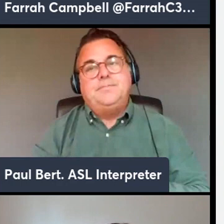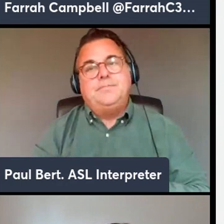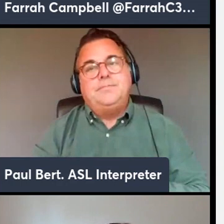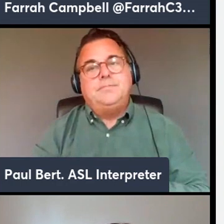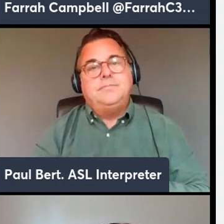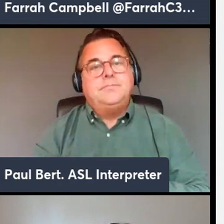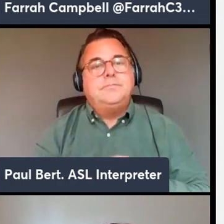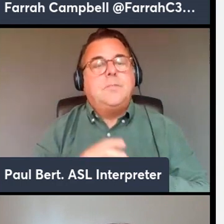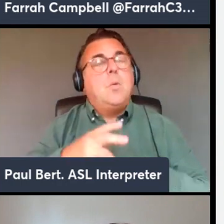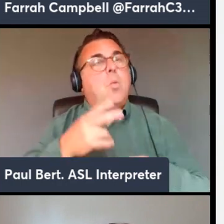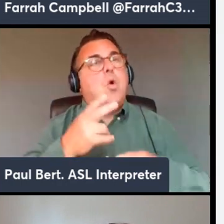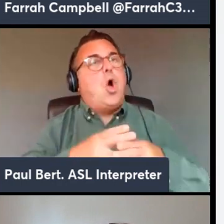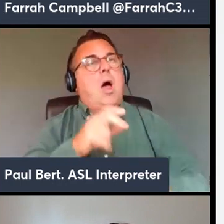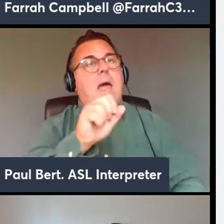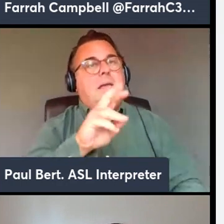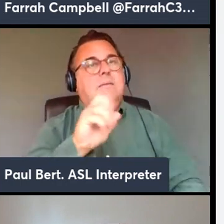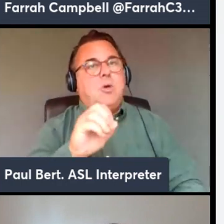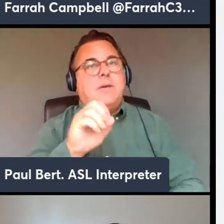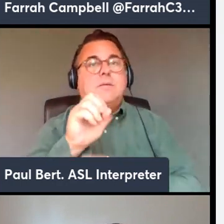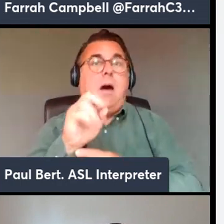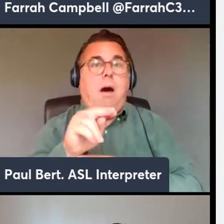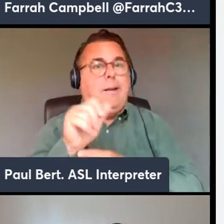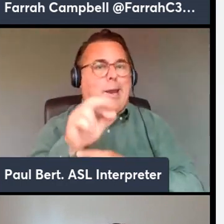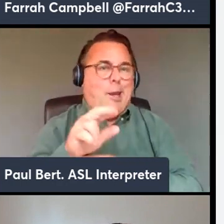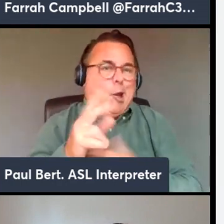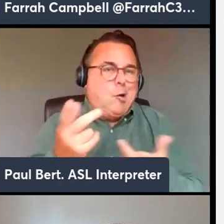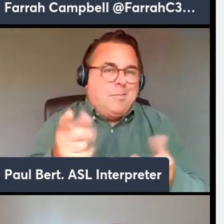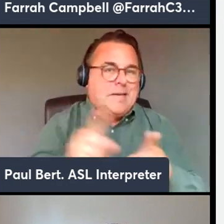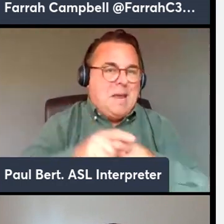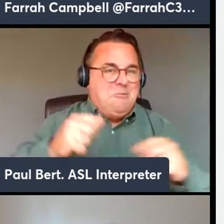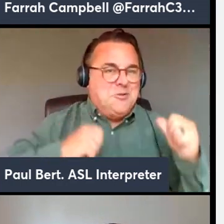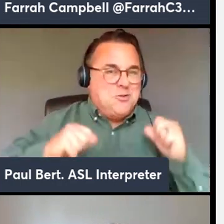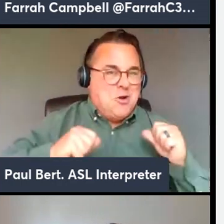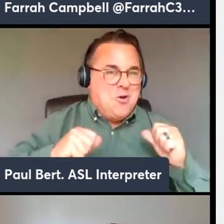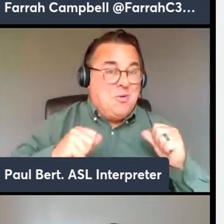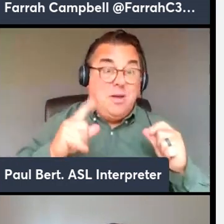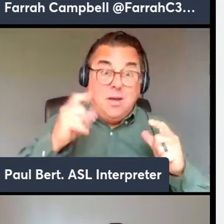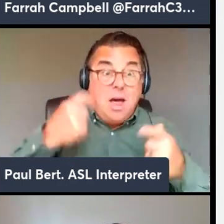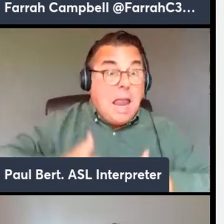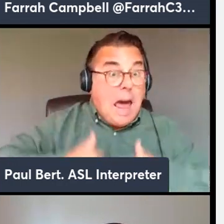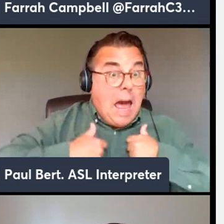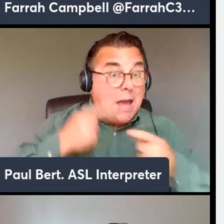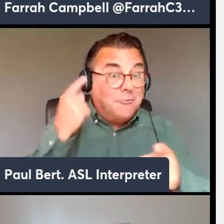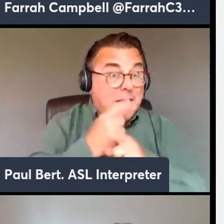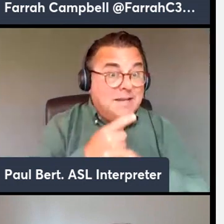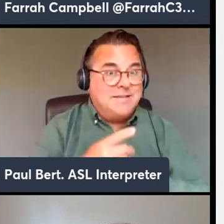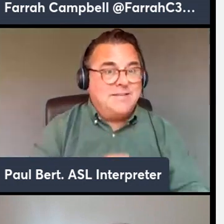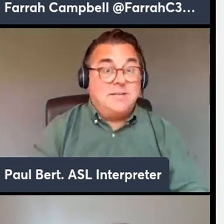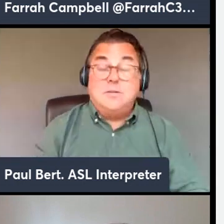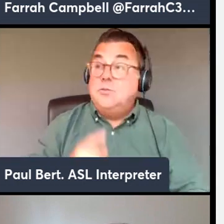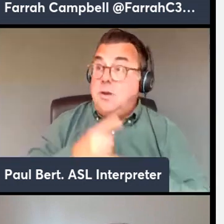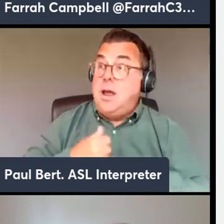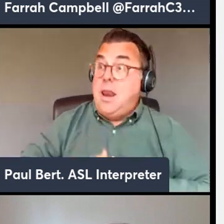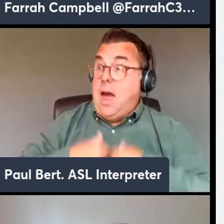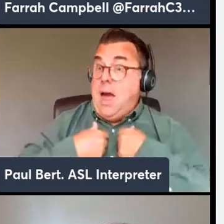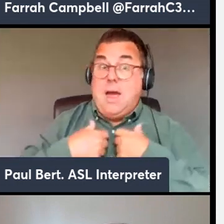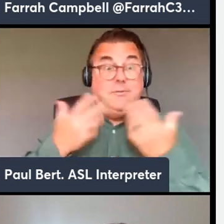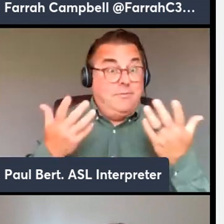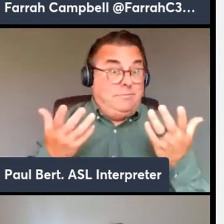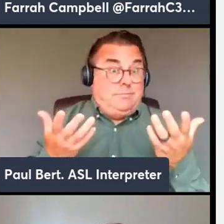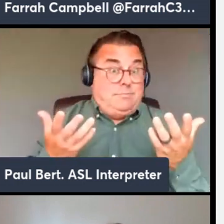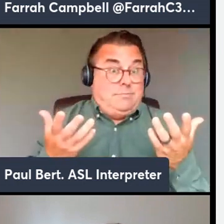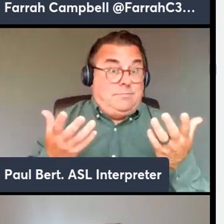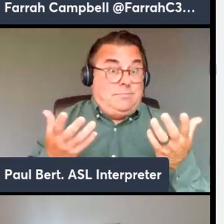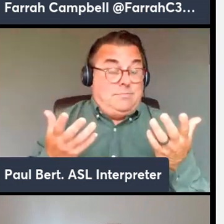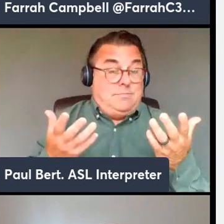going to call this AWS On Air, and we're doing this live, right? So we are doing this live. All right.